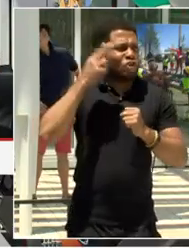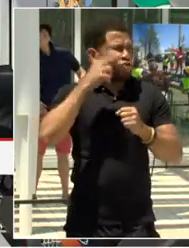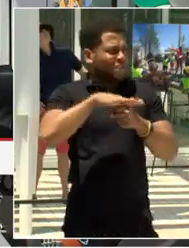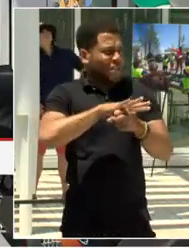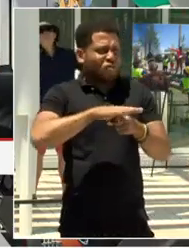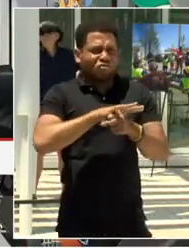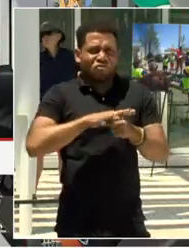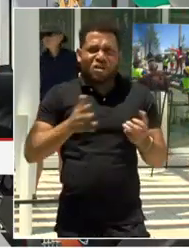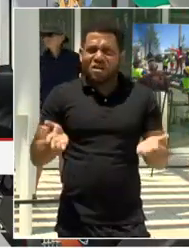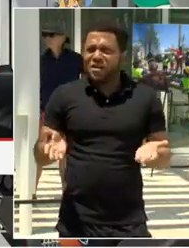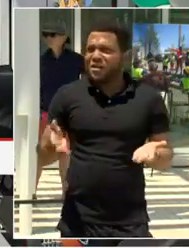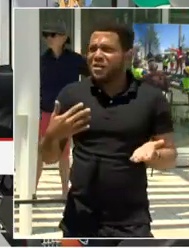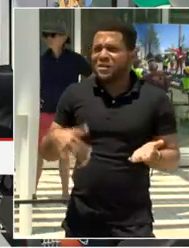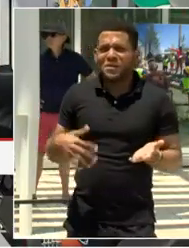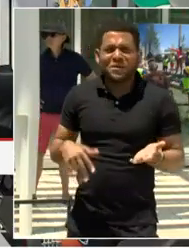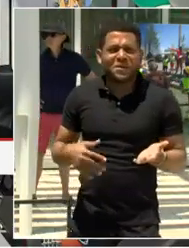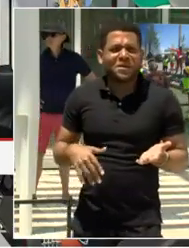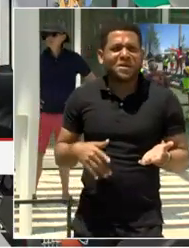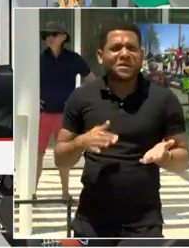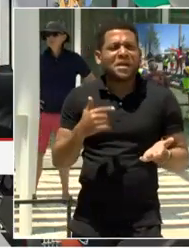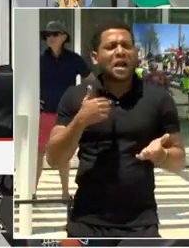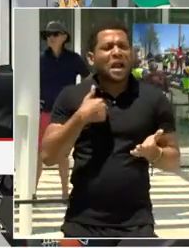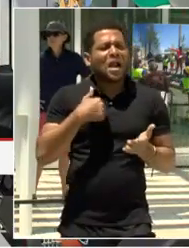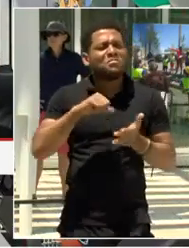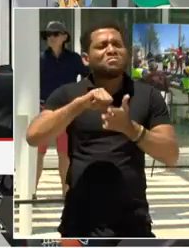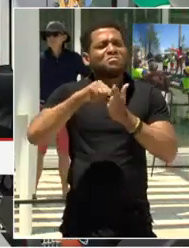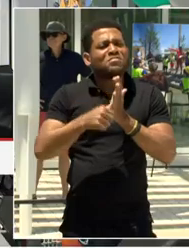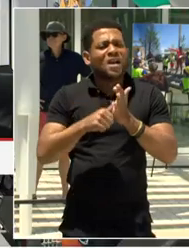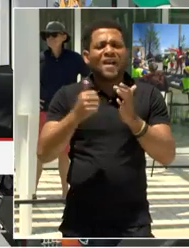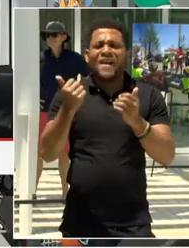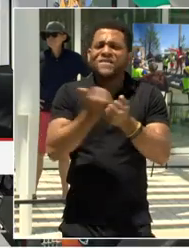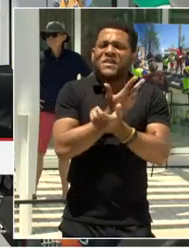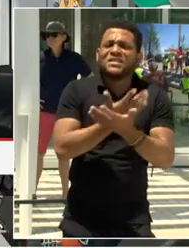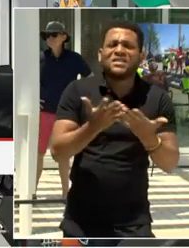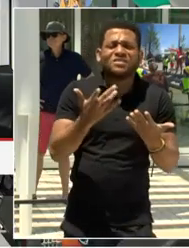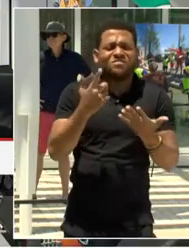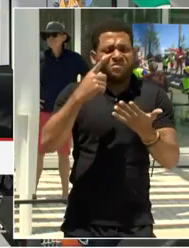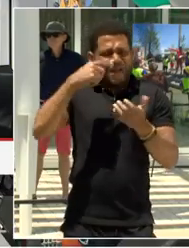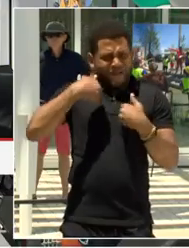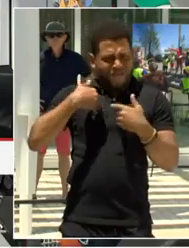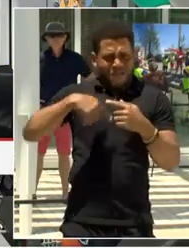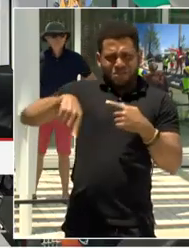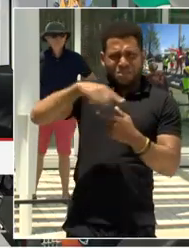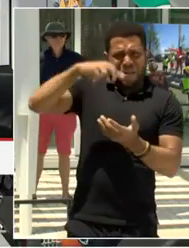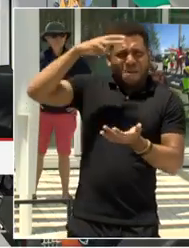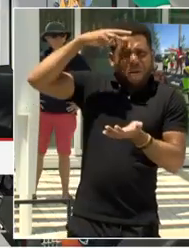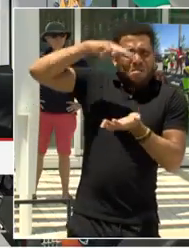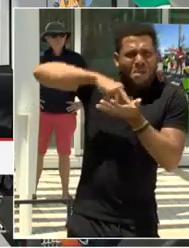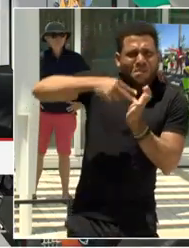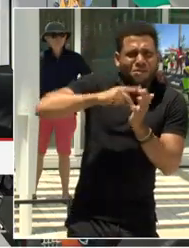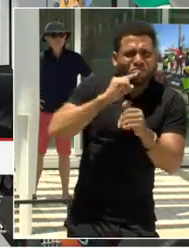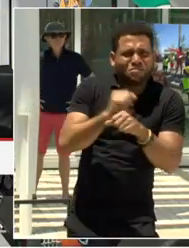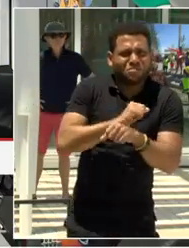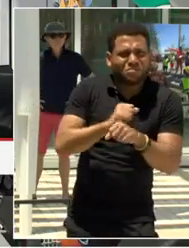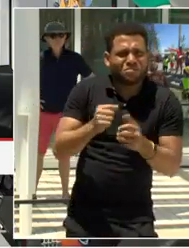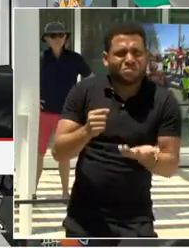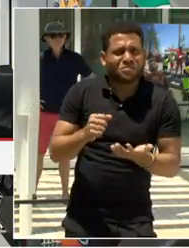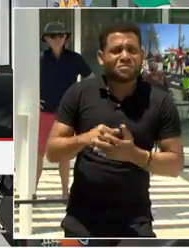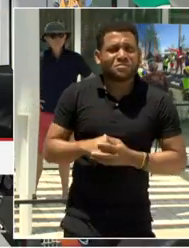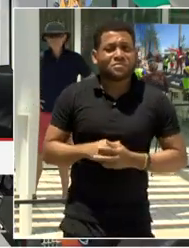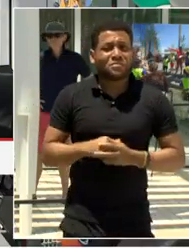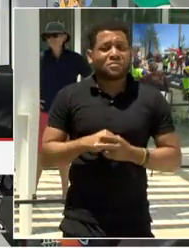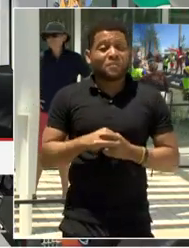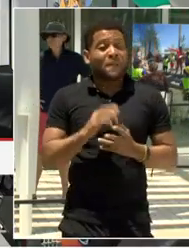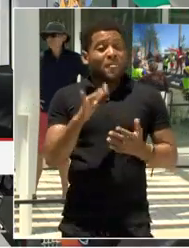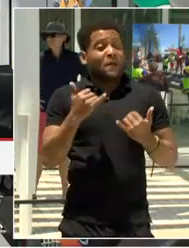So I highlight to say that everything here has been done with intention and it's taken a team. So without further ado, I want to bring up and introduce